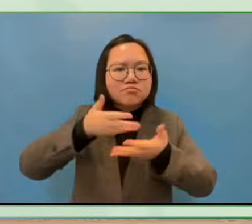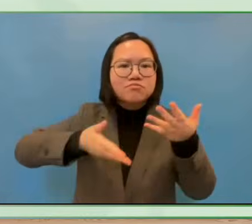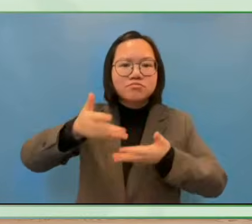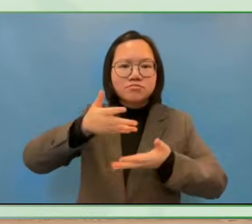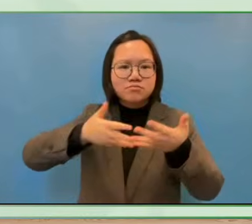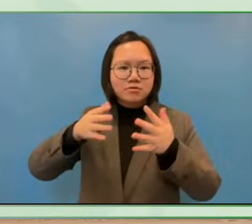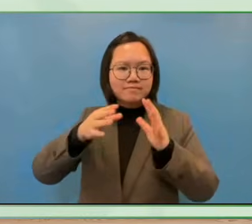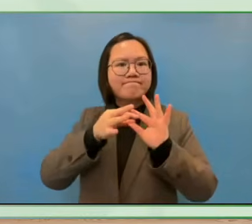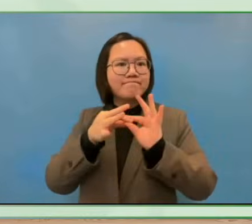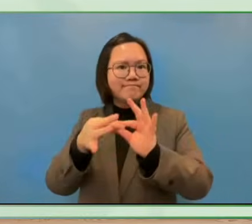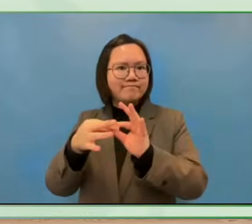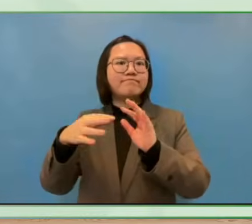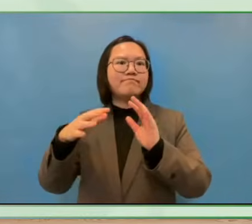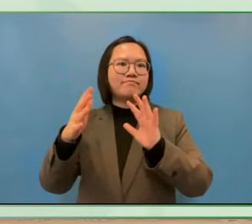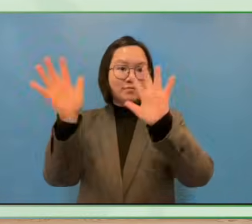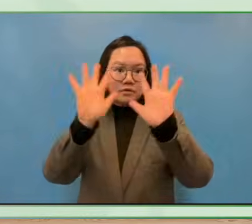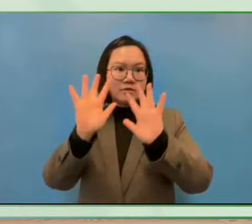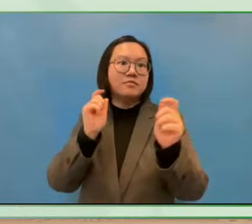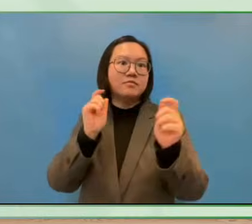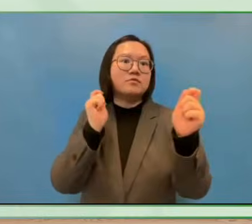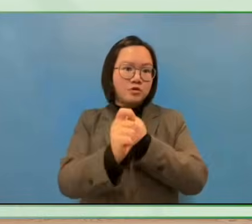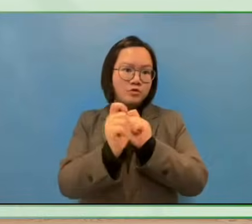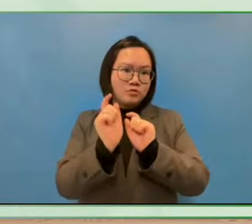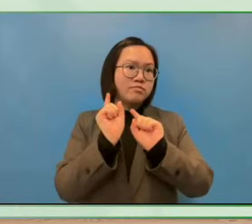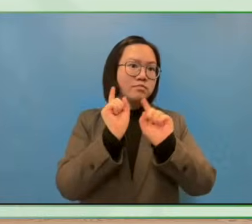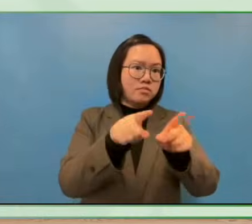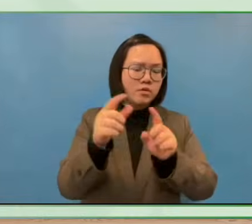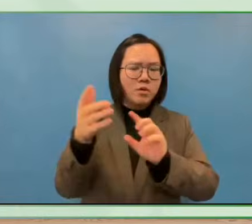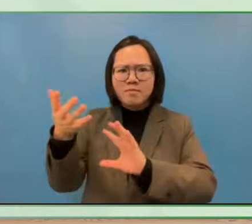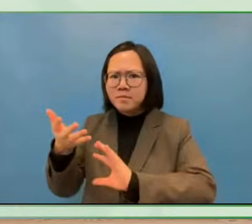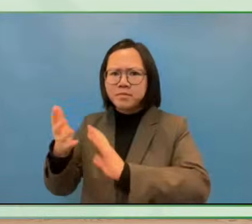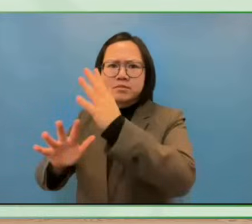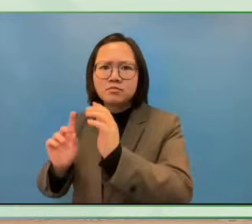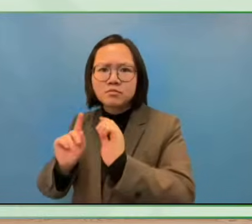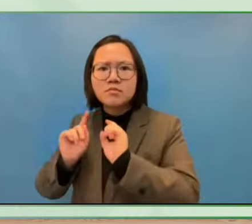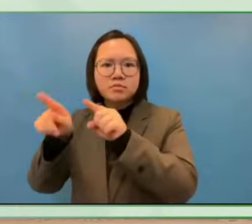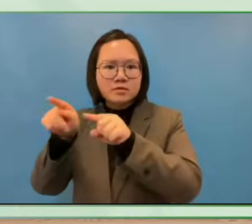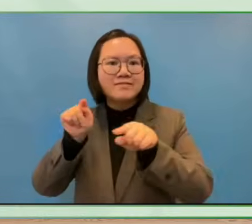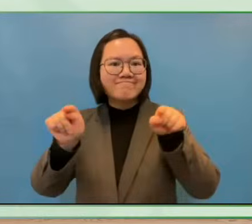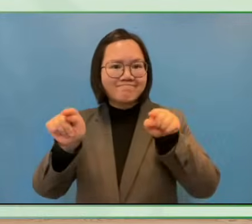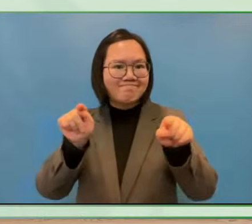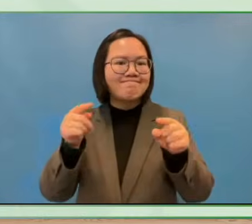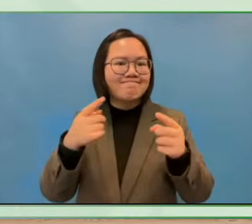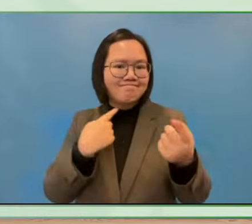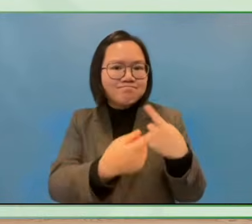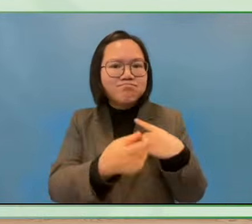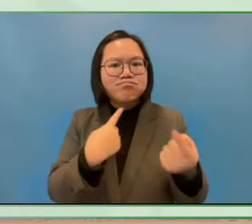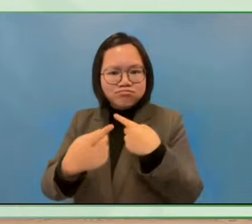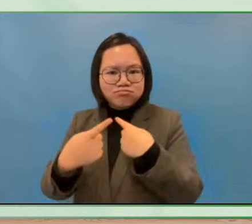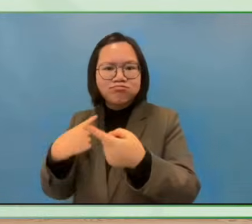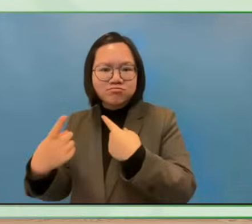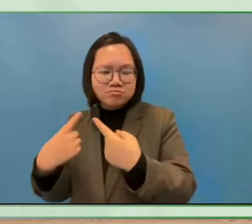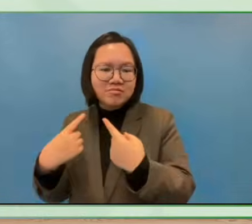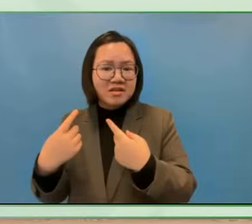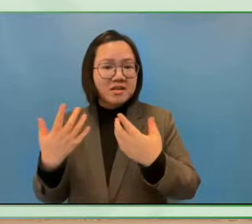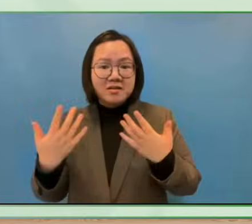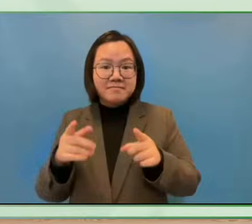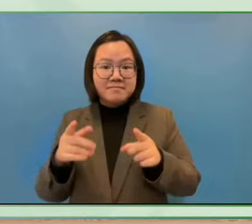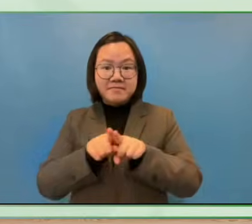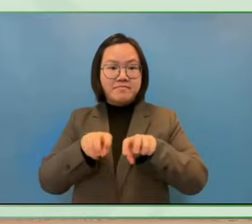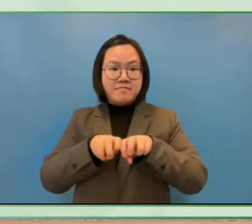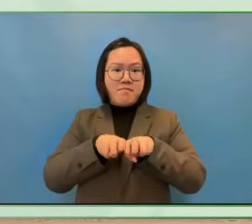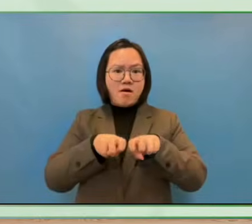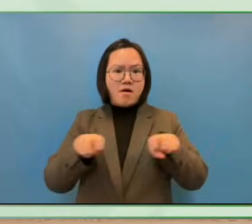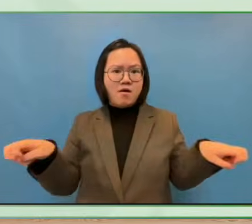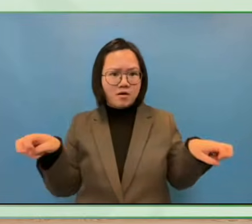crisis response and climate change response. And a common theme where basically all panelists and interventions from the floor